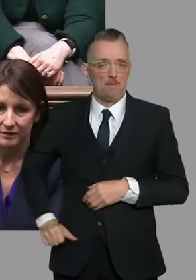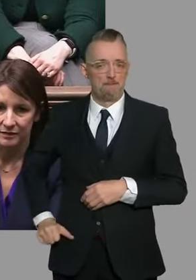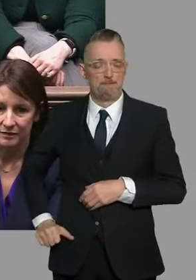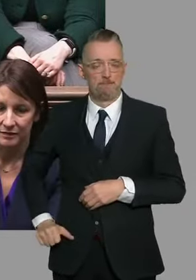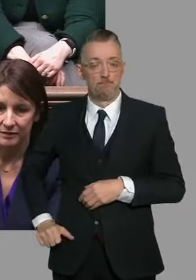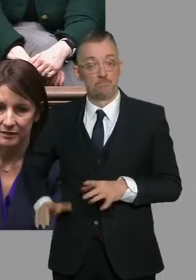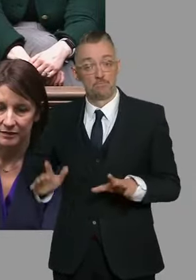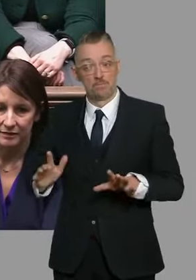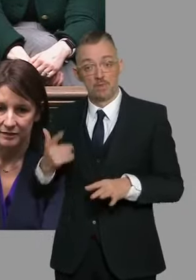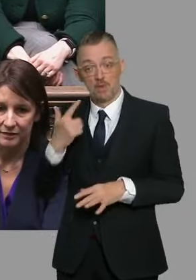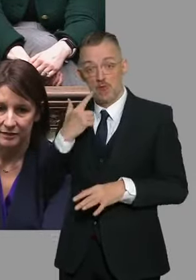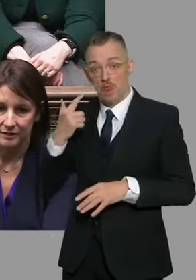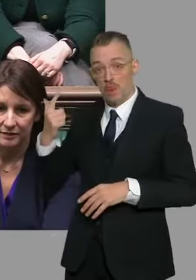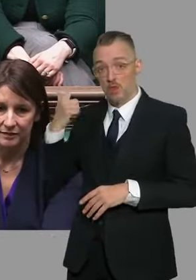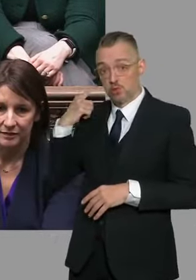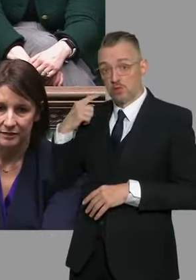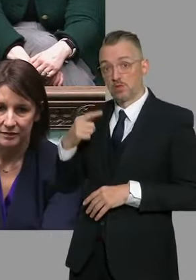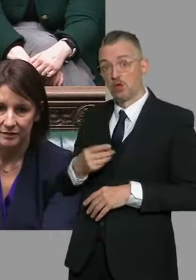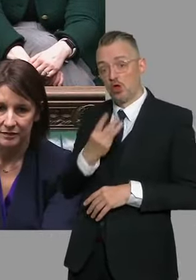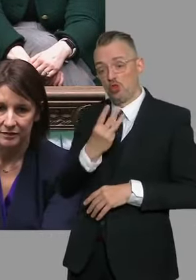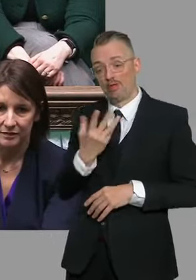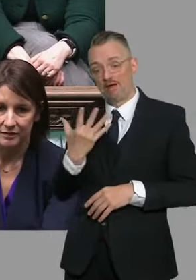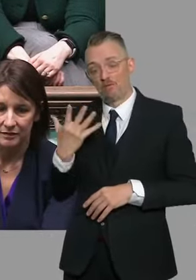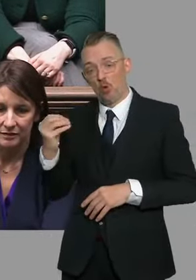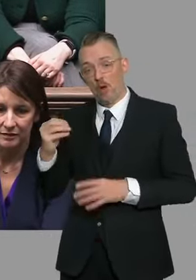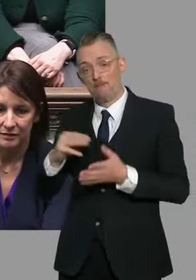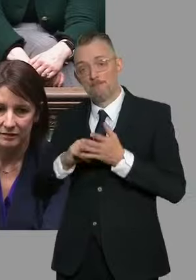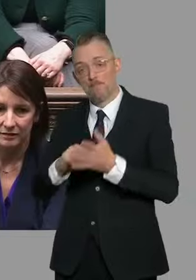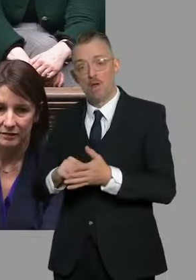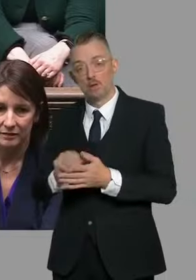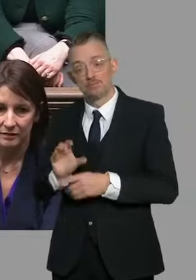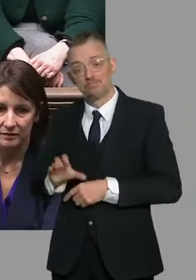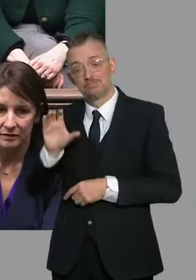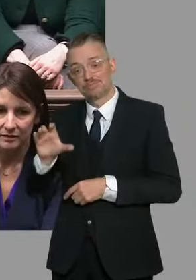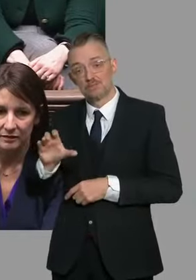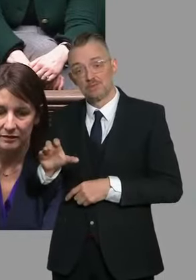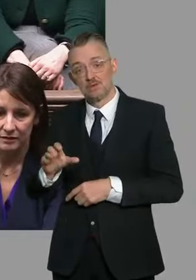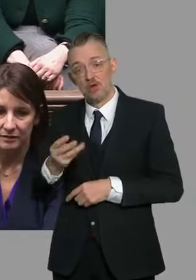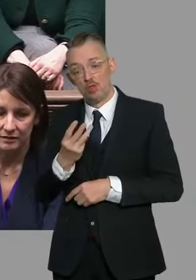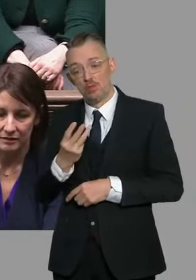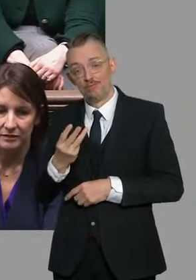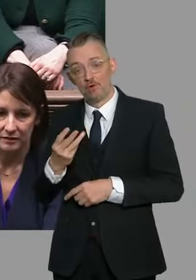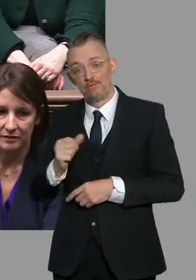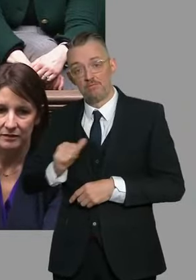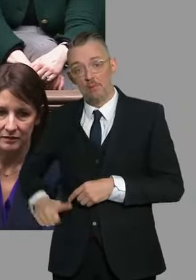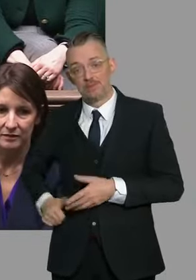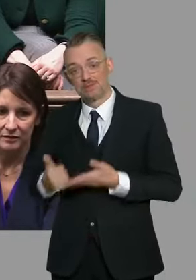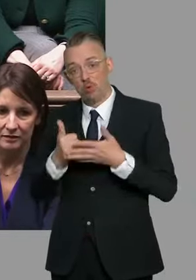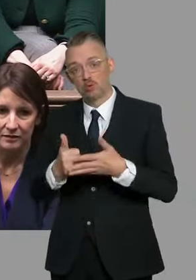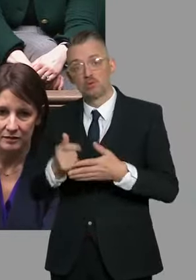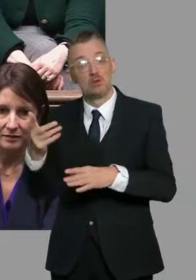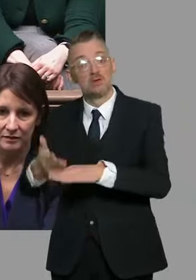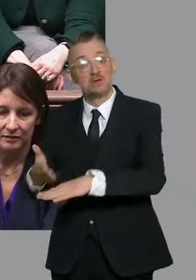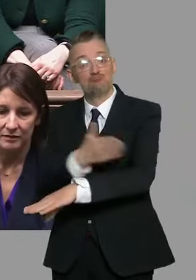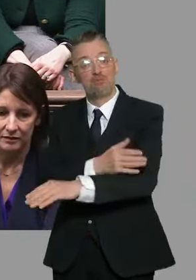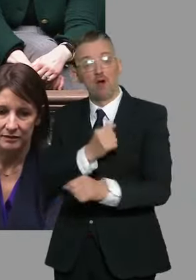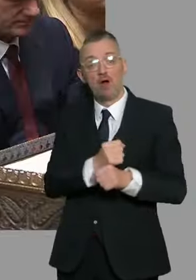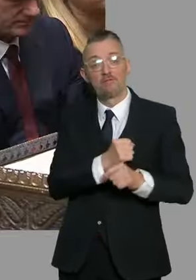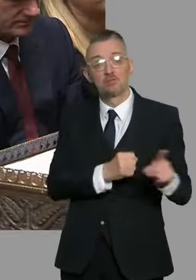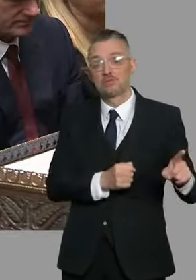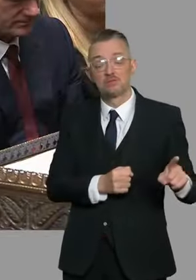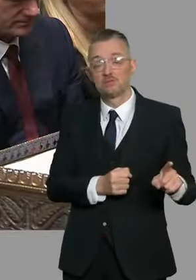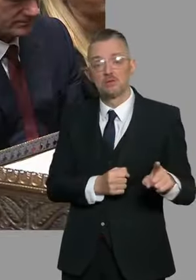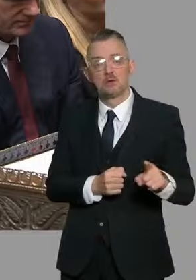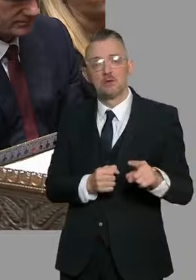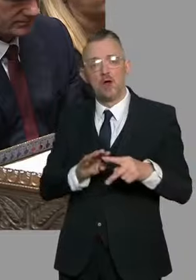support farmers in the United Kingdom. That does contrast with the last government, who was an underspend of £300 million in relation to